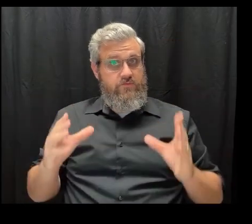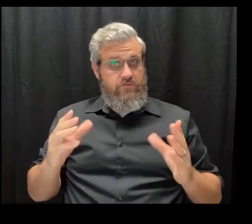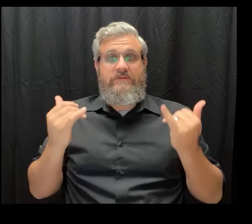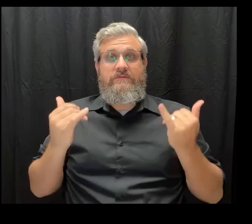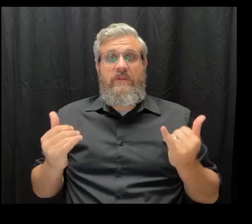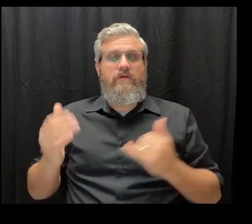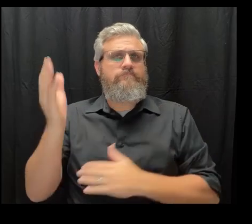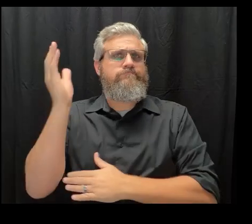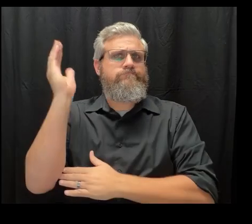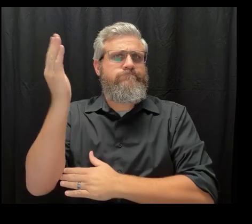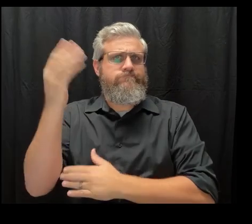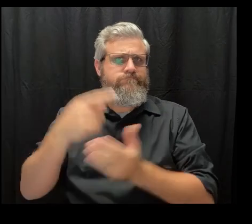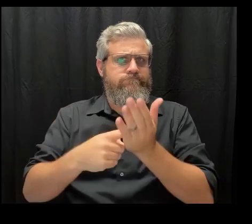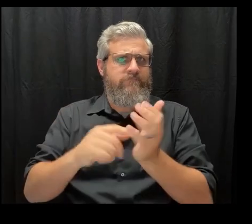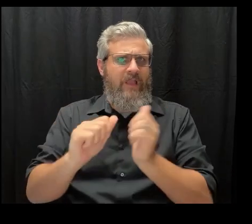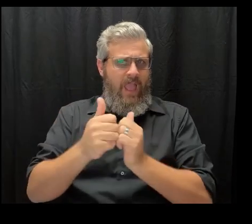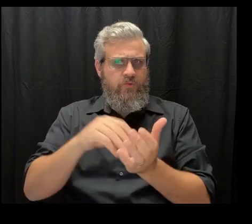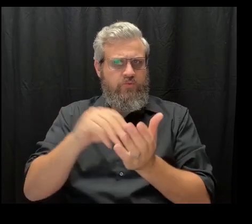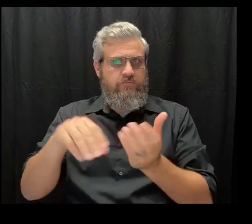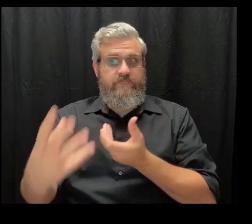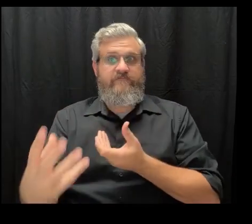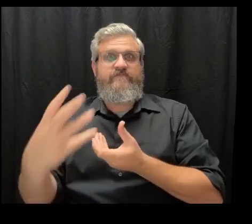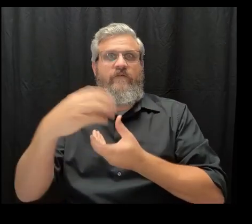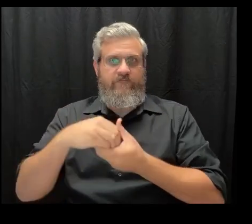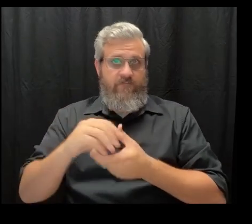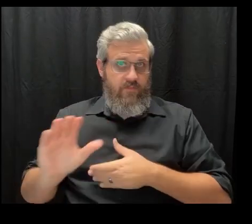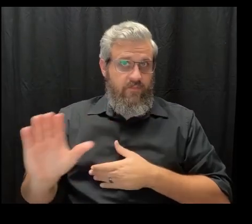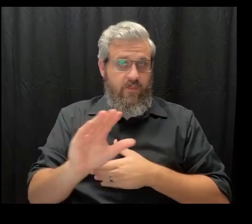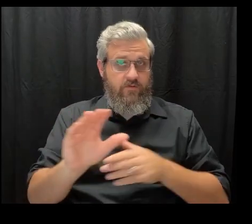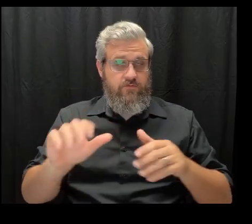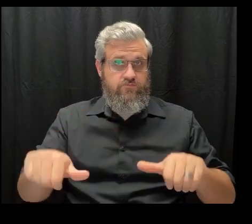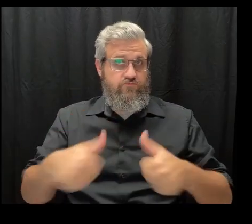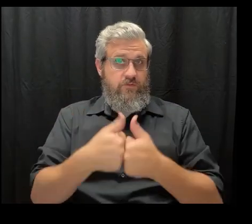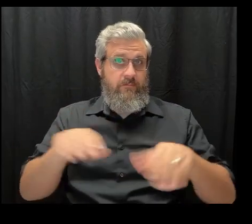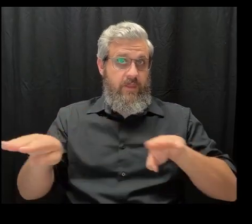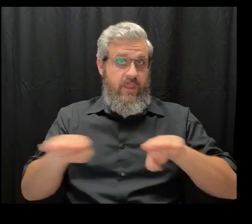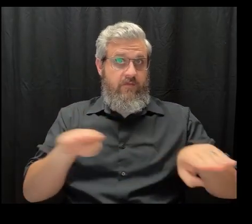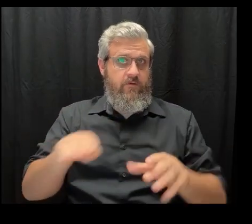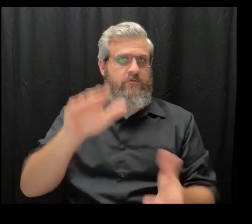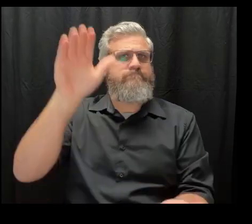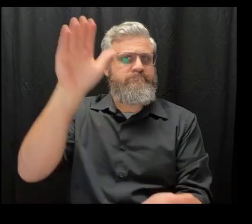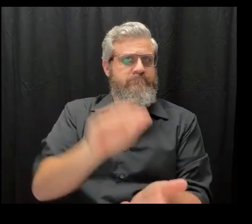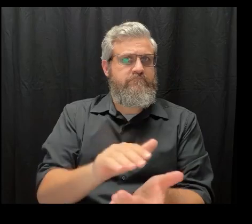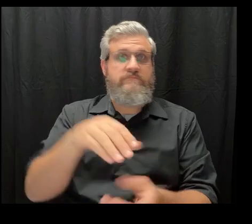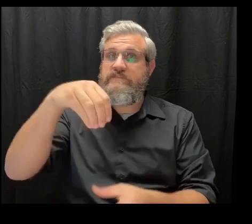to engage learners and decrease challenging behaviors in the classroom.